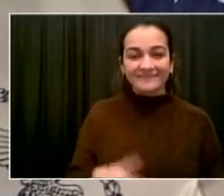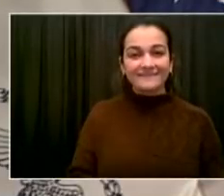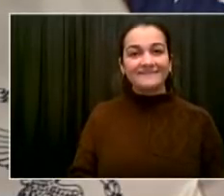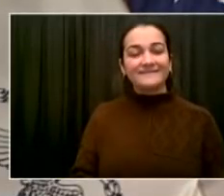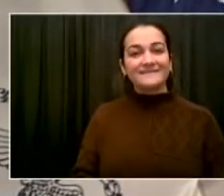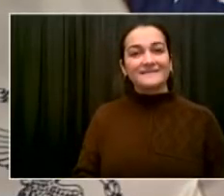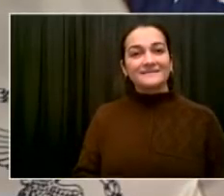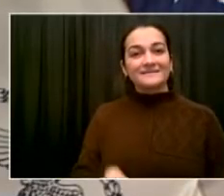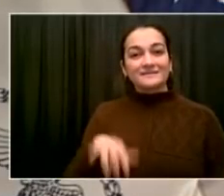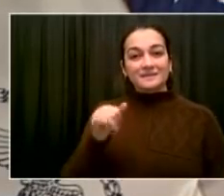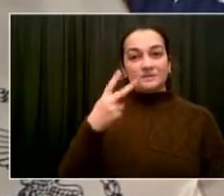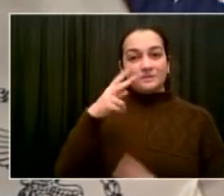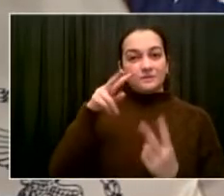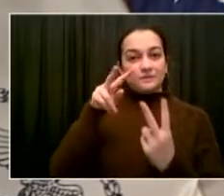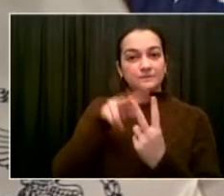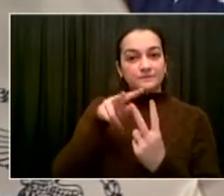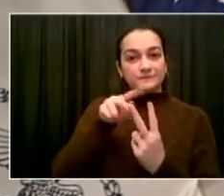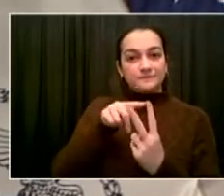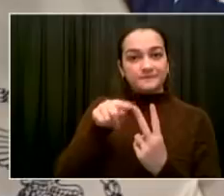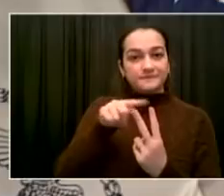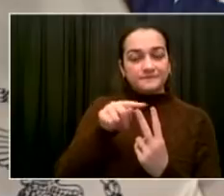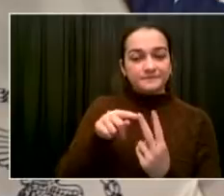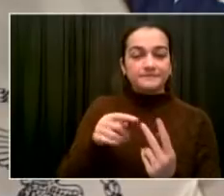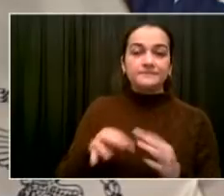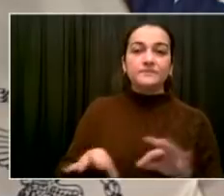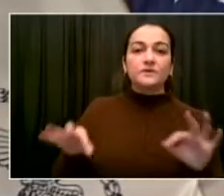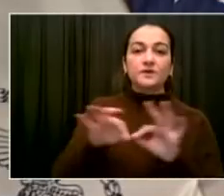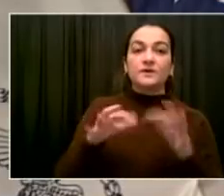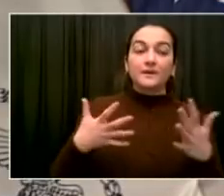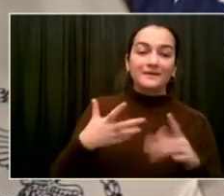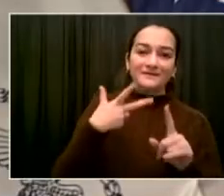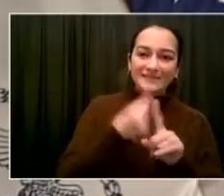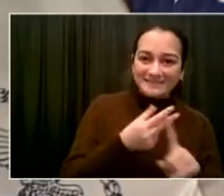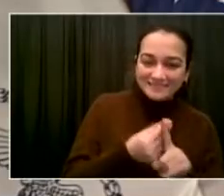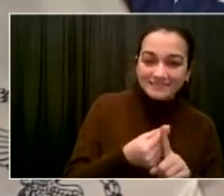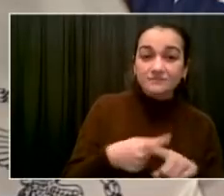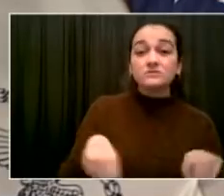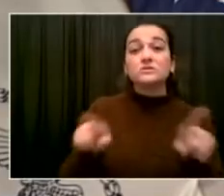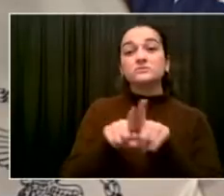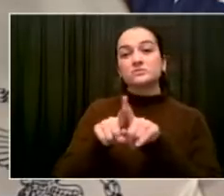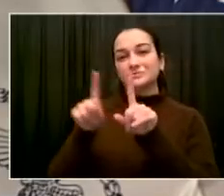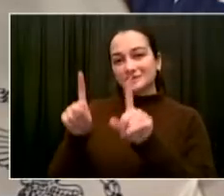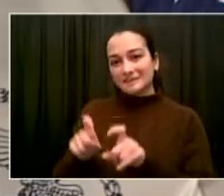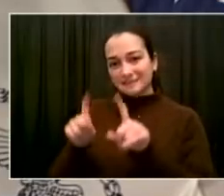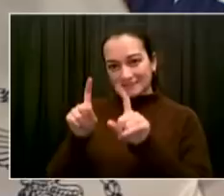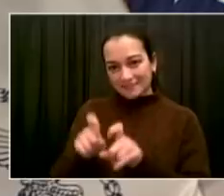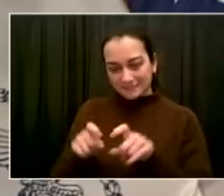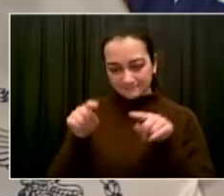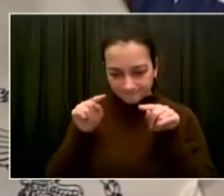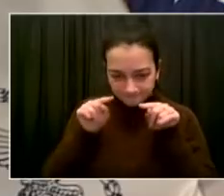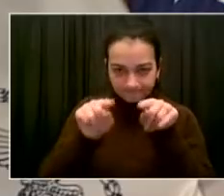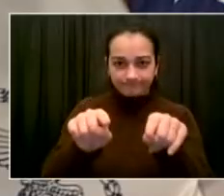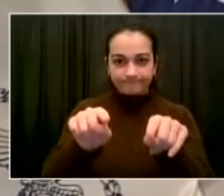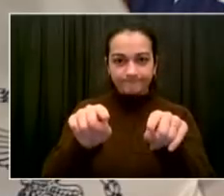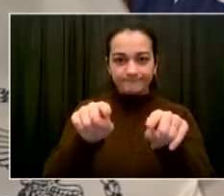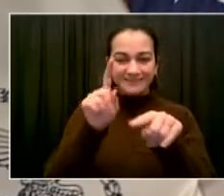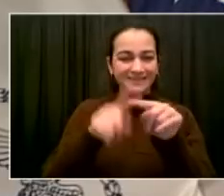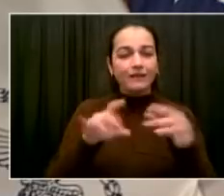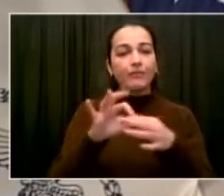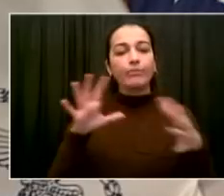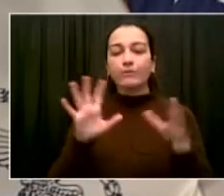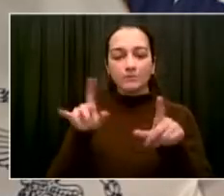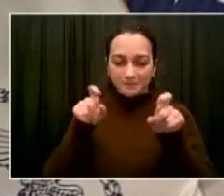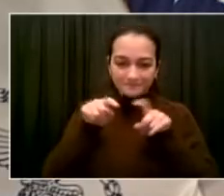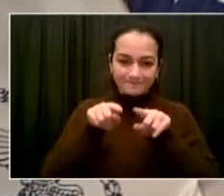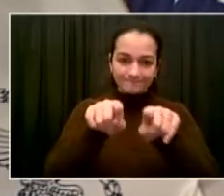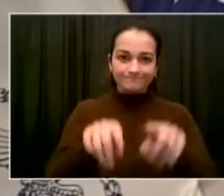testing simultaneously. So it's not static in the least. It's something that will keep growing to meet the demand. Dr. Long, you want to speak